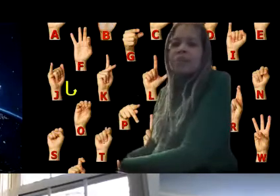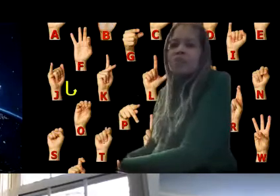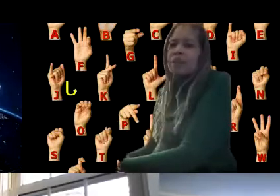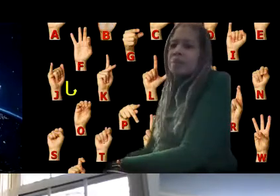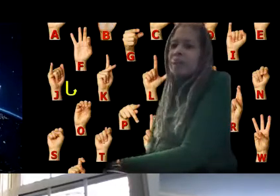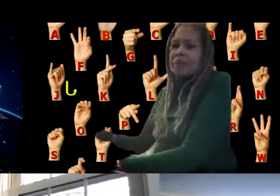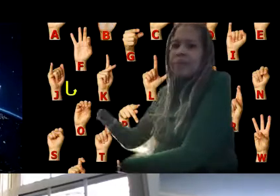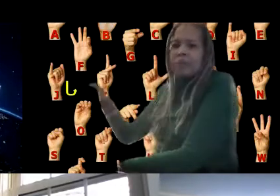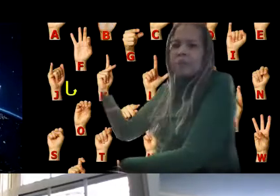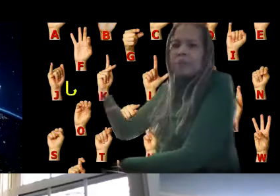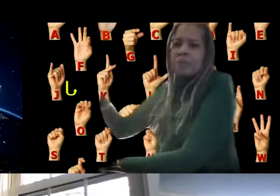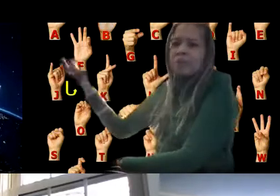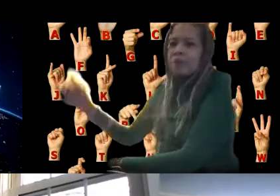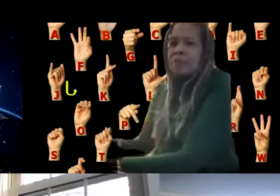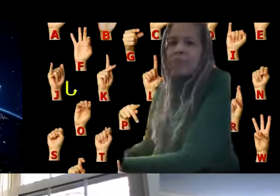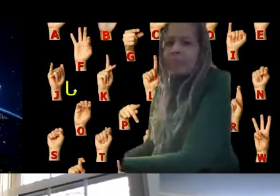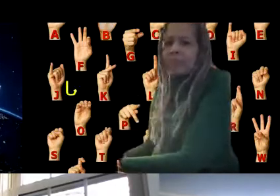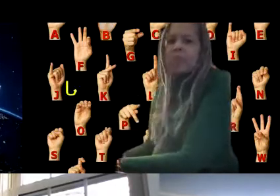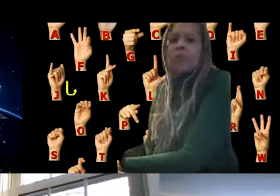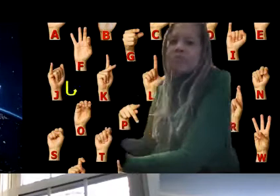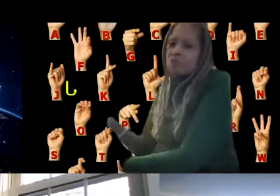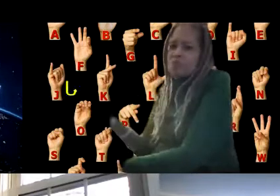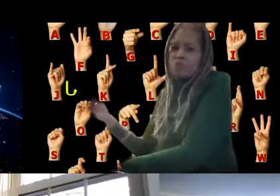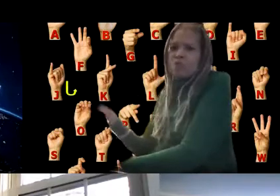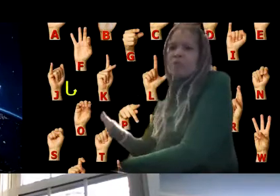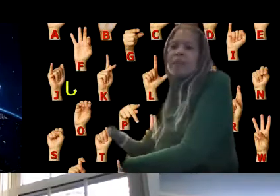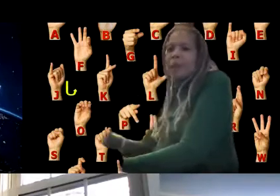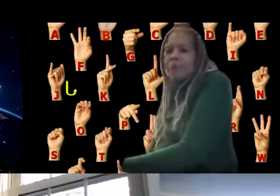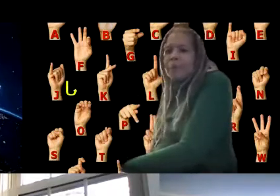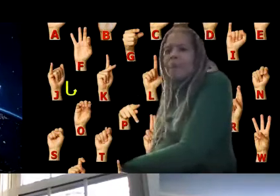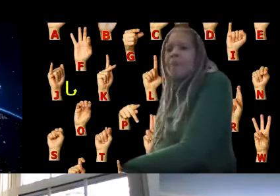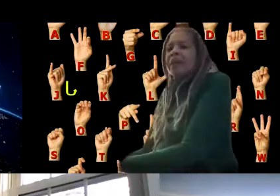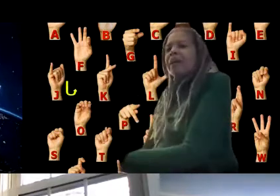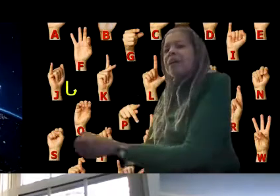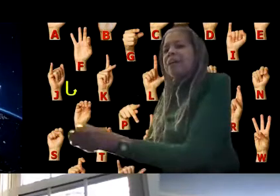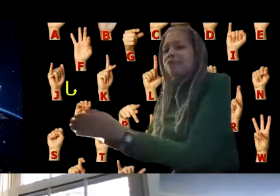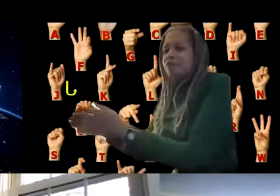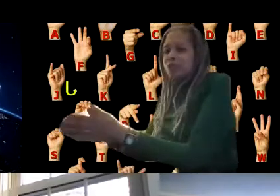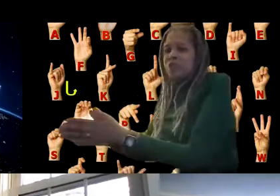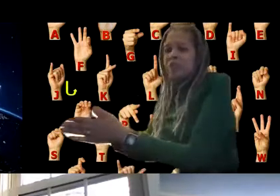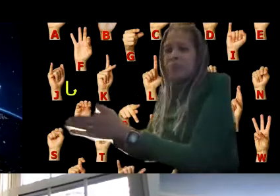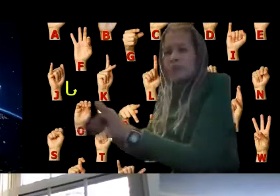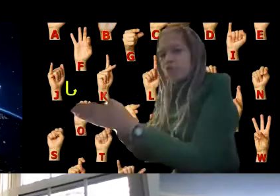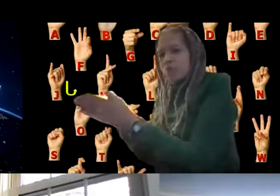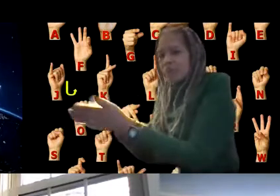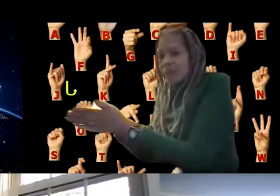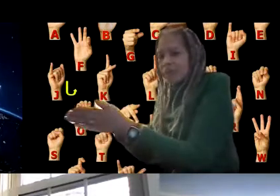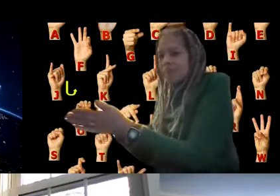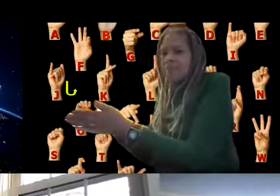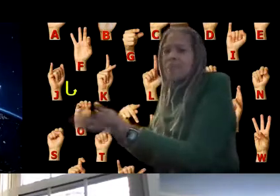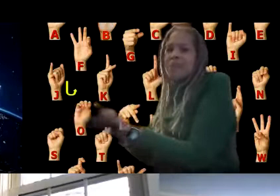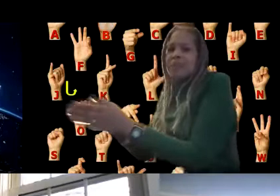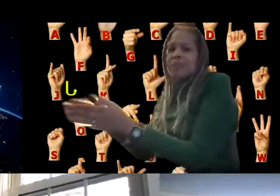we want our child to marry, somebody who's got this. We want our children to be happy. And unfortunately, if the person you